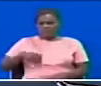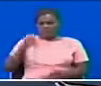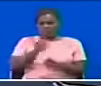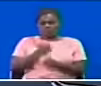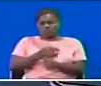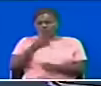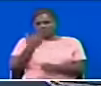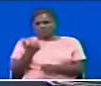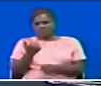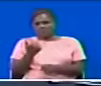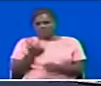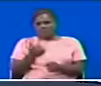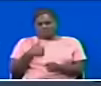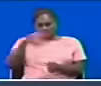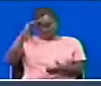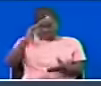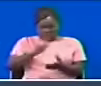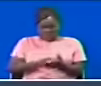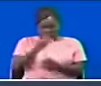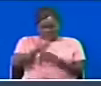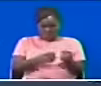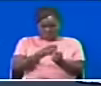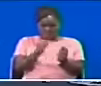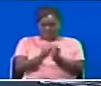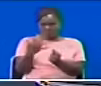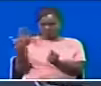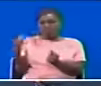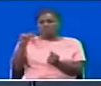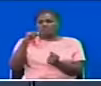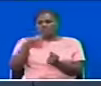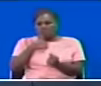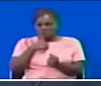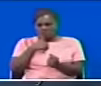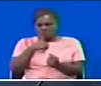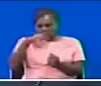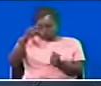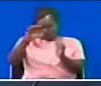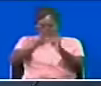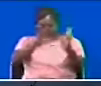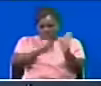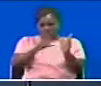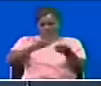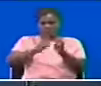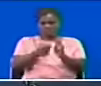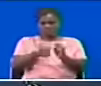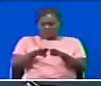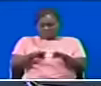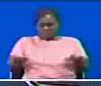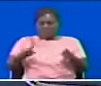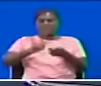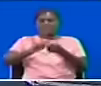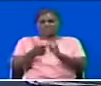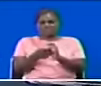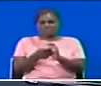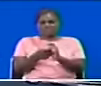she wants. And I believe in 15 years with our new dispensation, we will change. The landscape is going to change